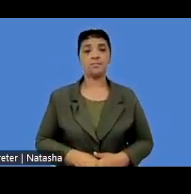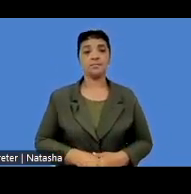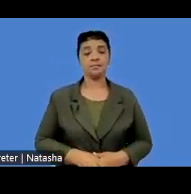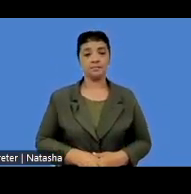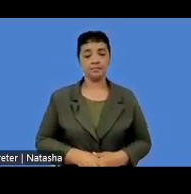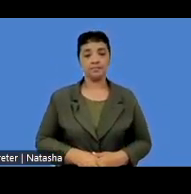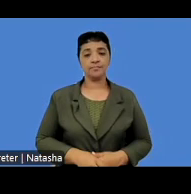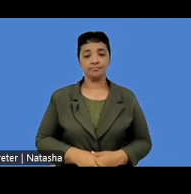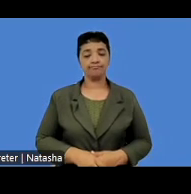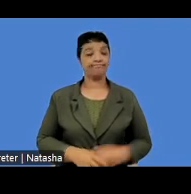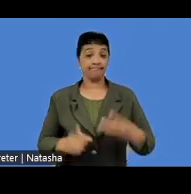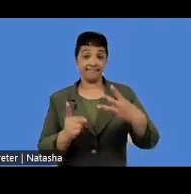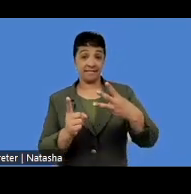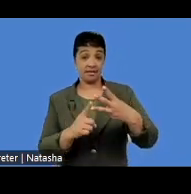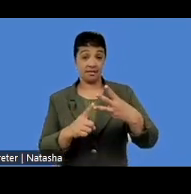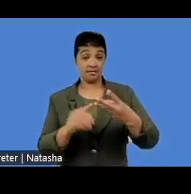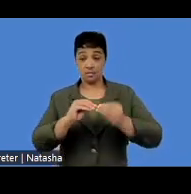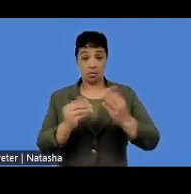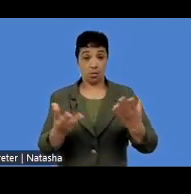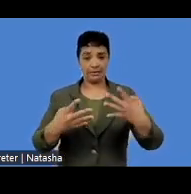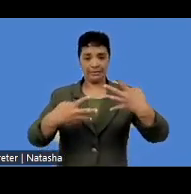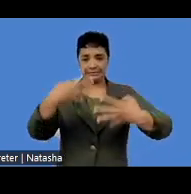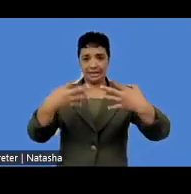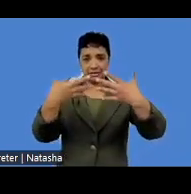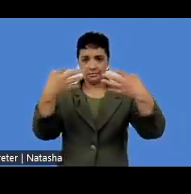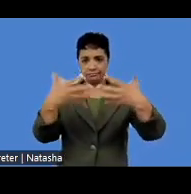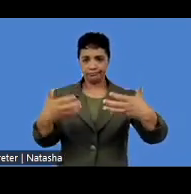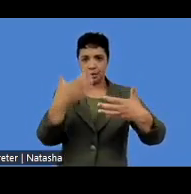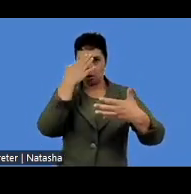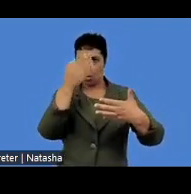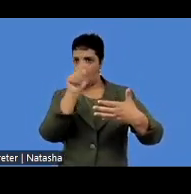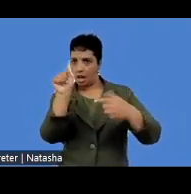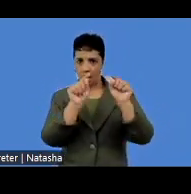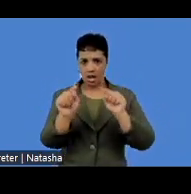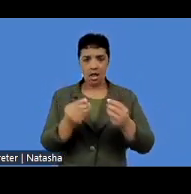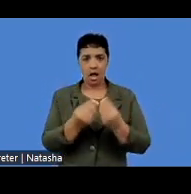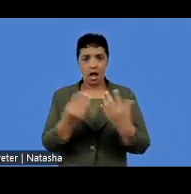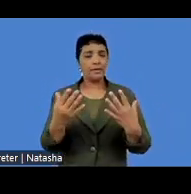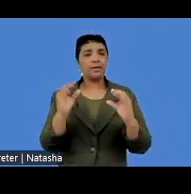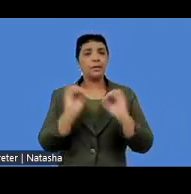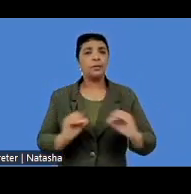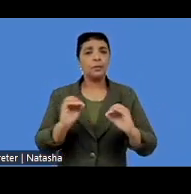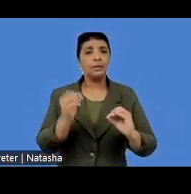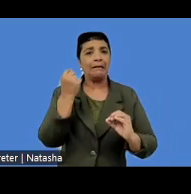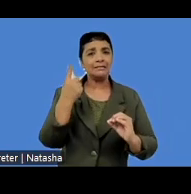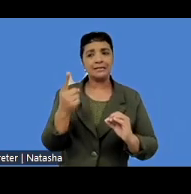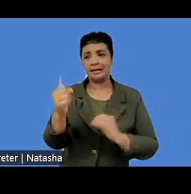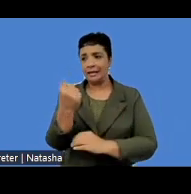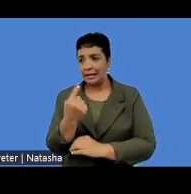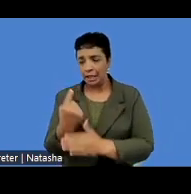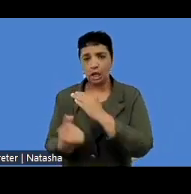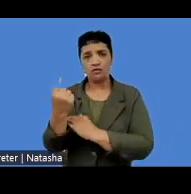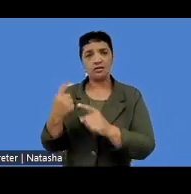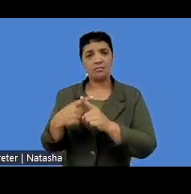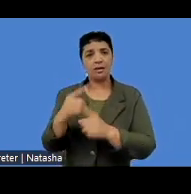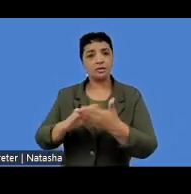disaggregated data for persons with disability in institutions and community. Even the response lacked inclusion